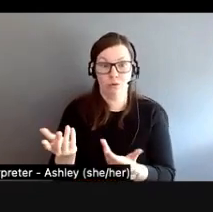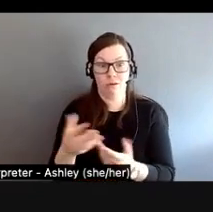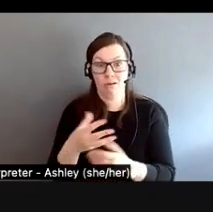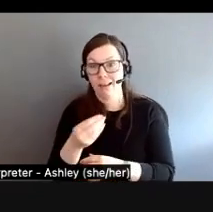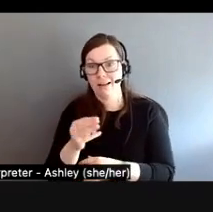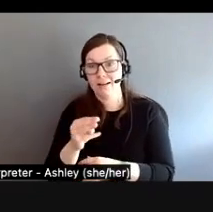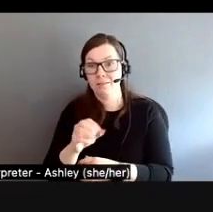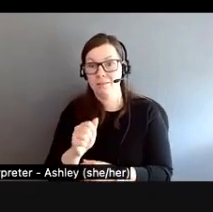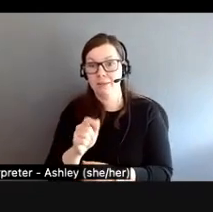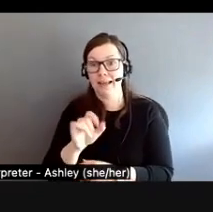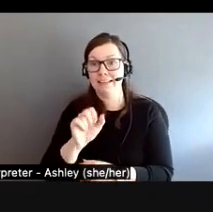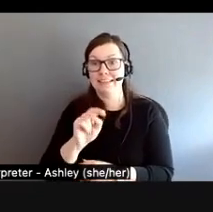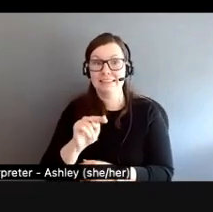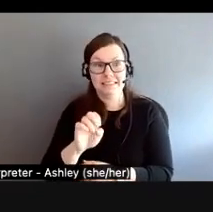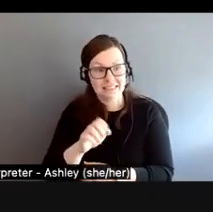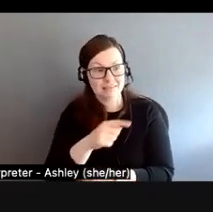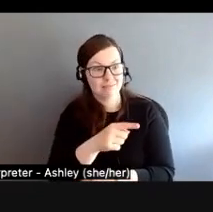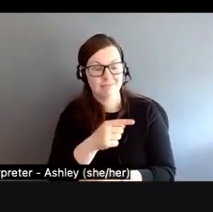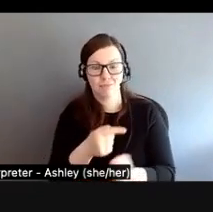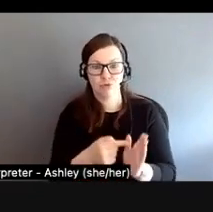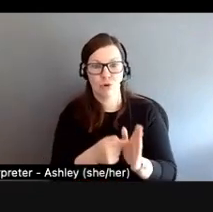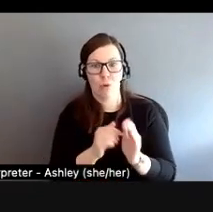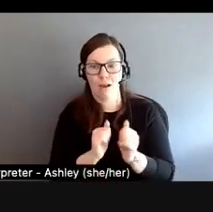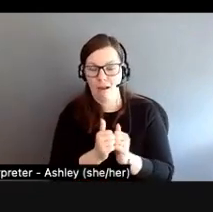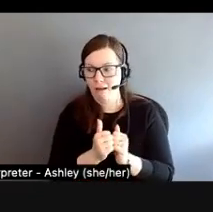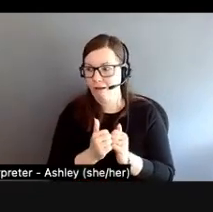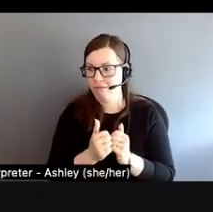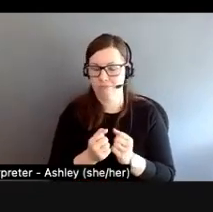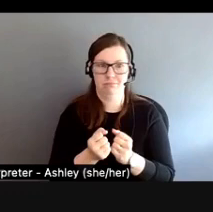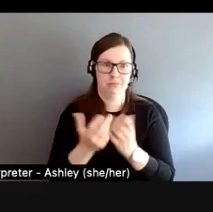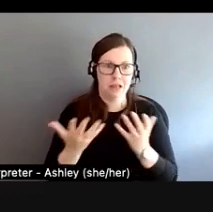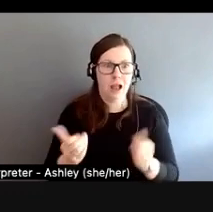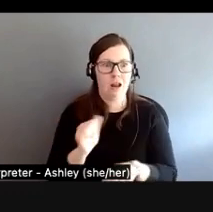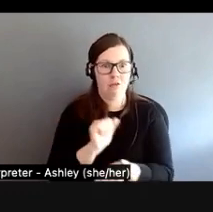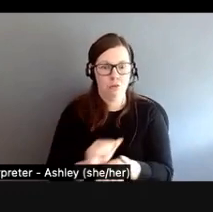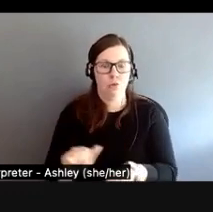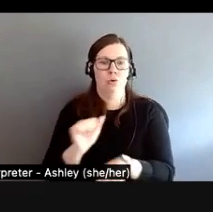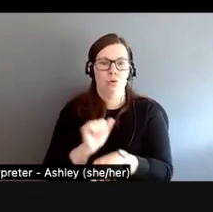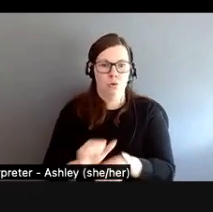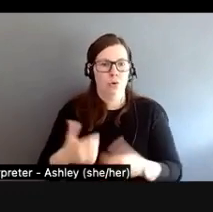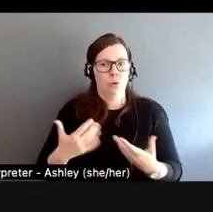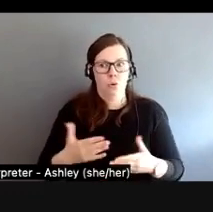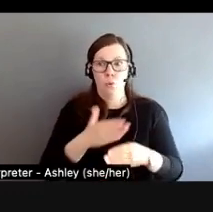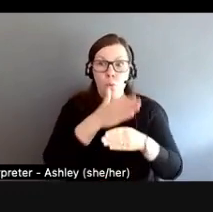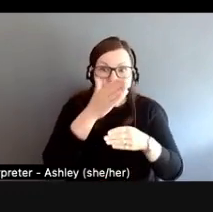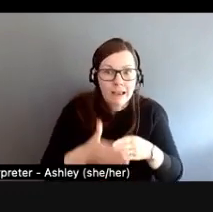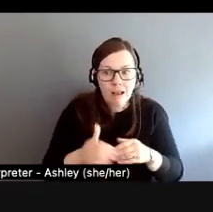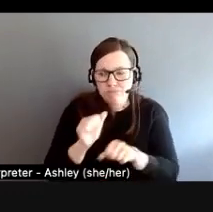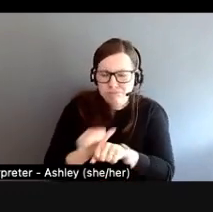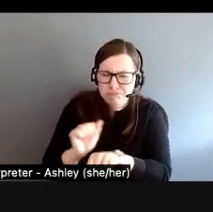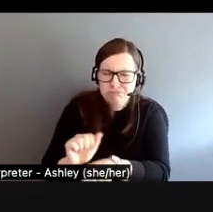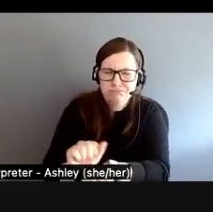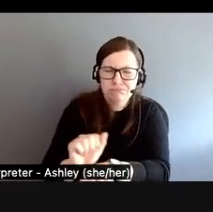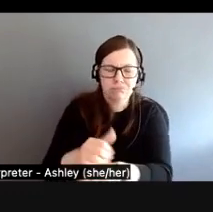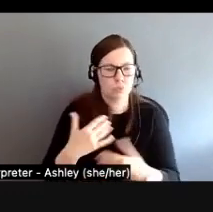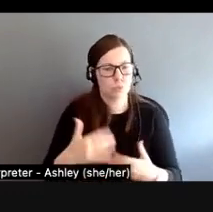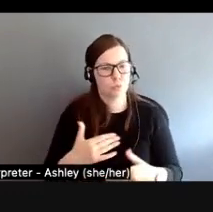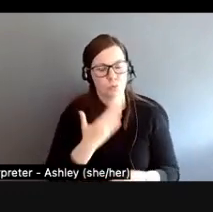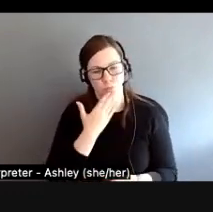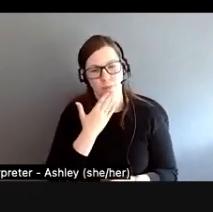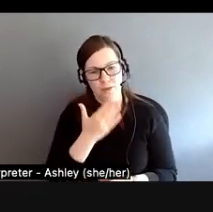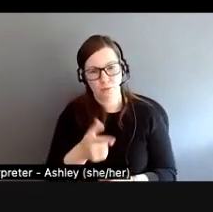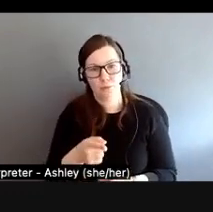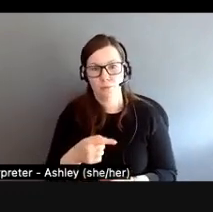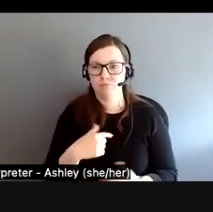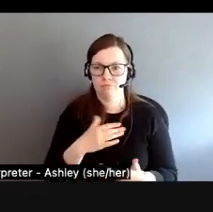that that you've been doing on it. It's really amazing. But thanks for that. It's very interesting to see all the different things that you